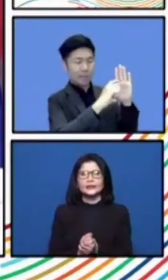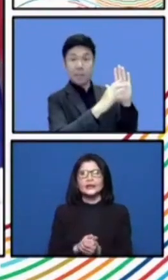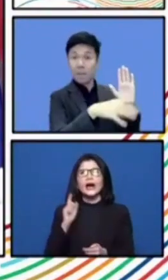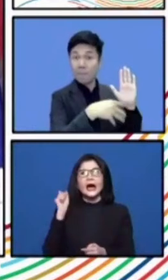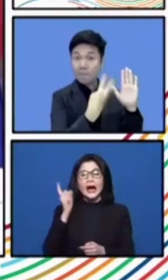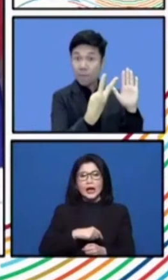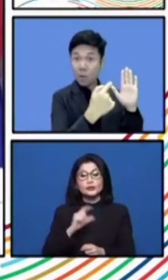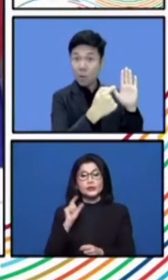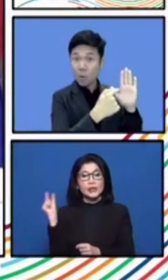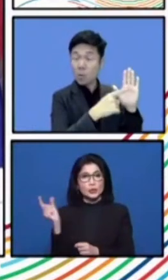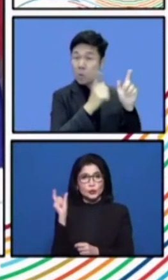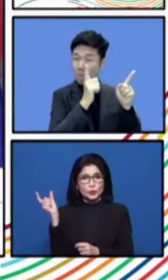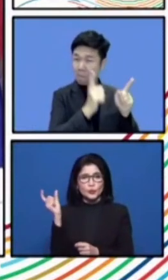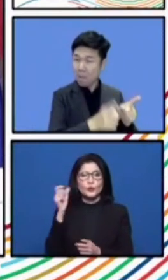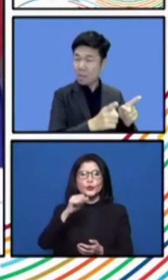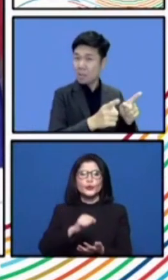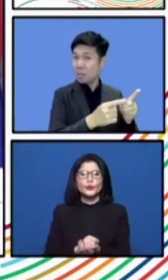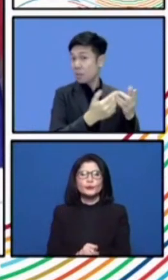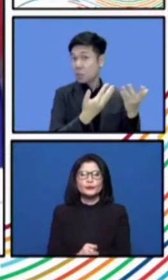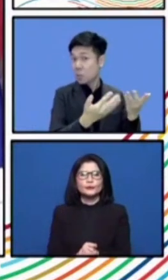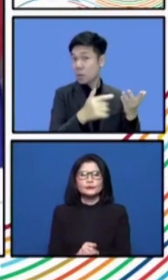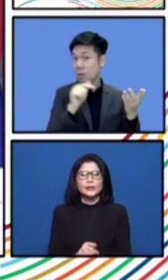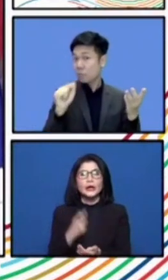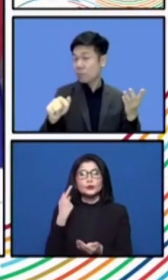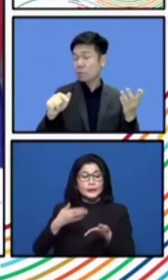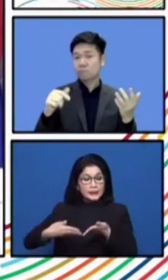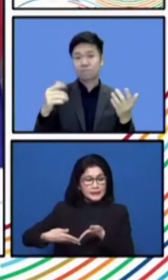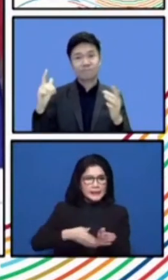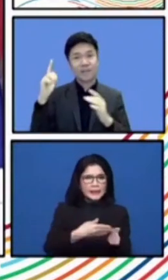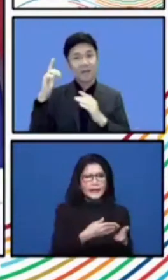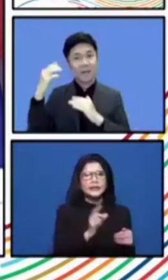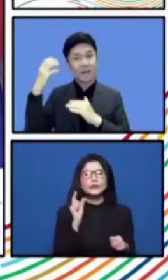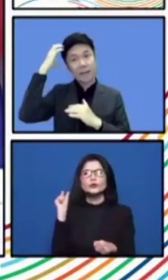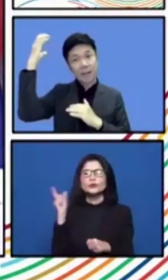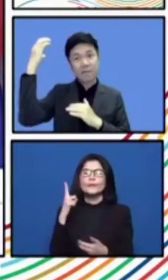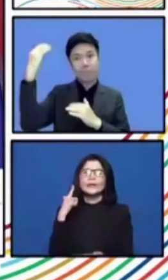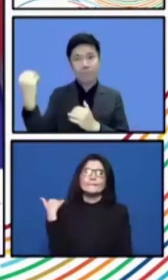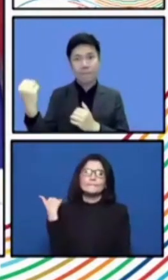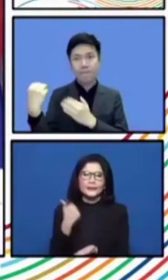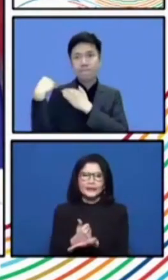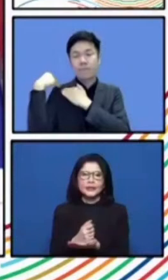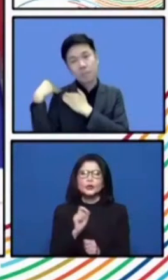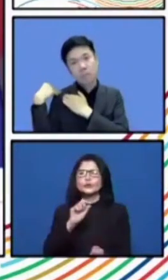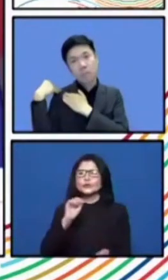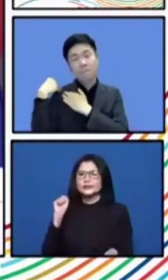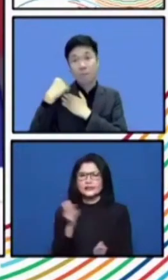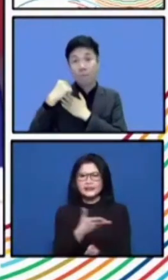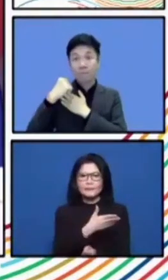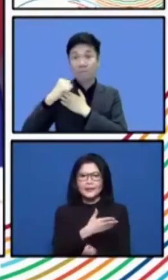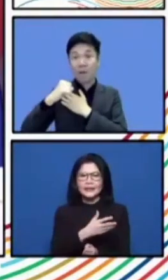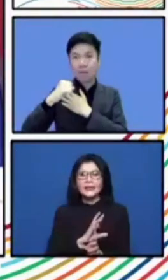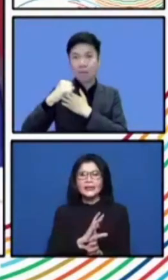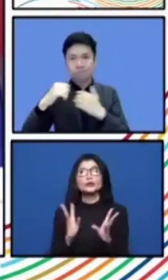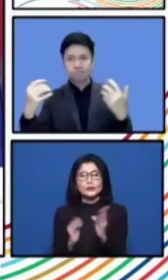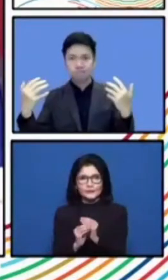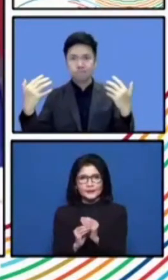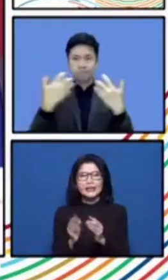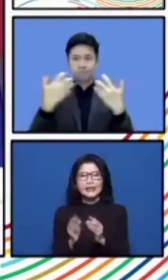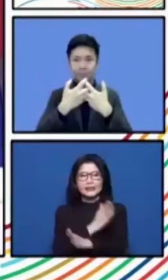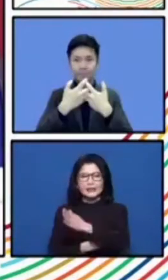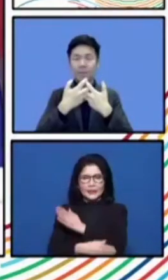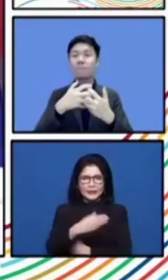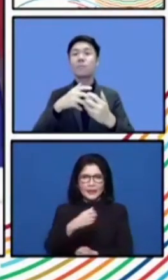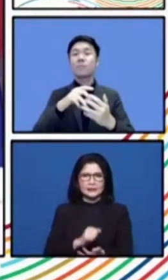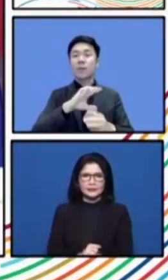strategic direction for accelerating disability inclusive therefore I I have three